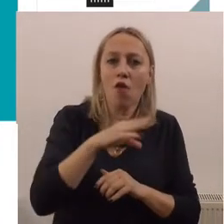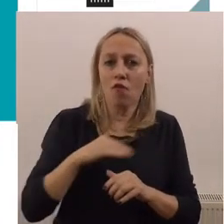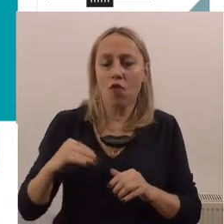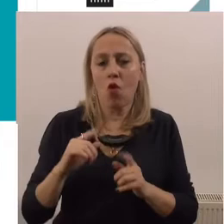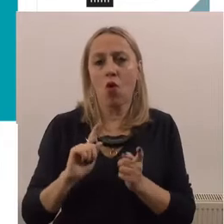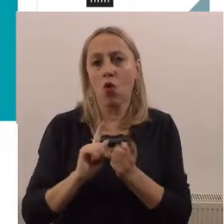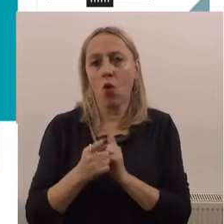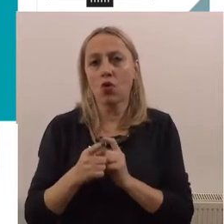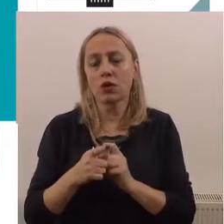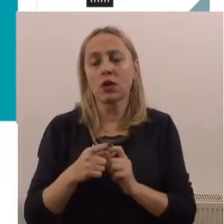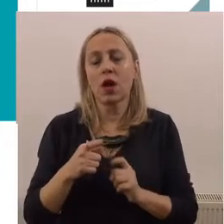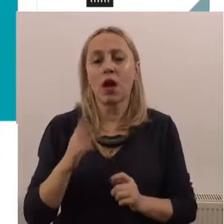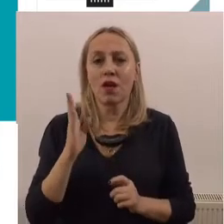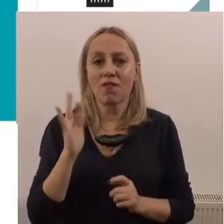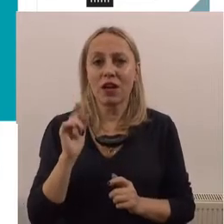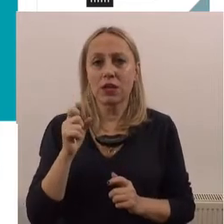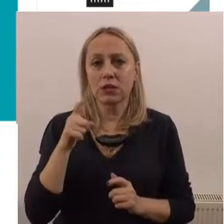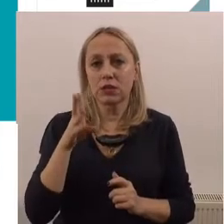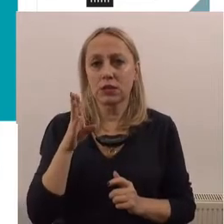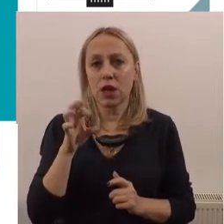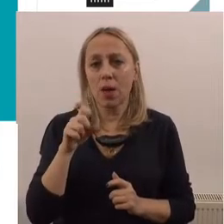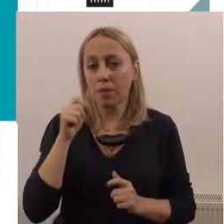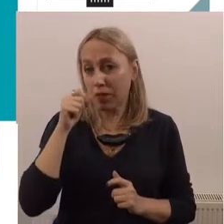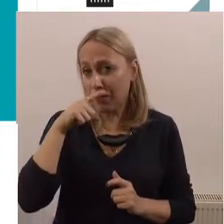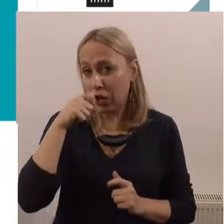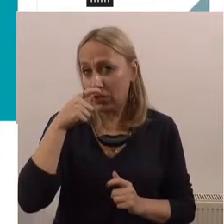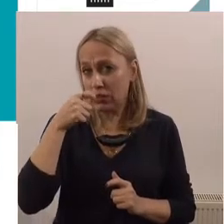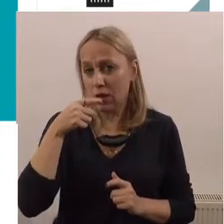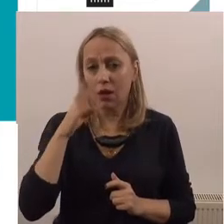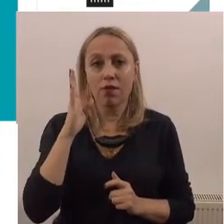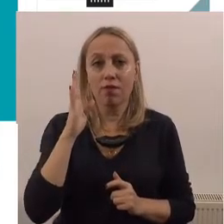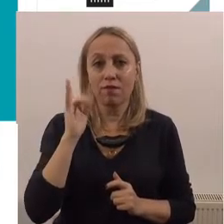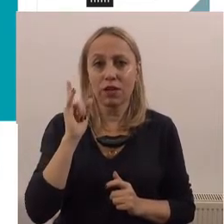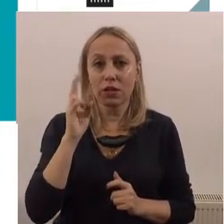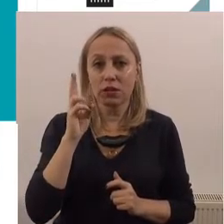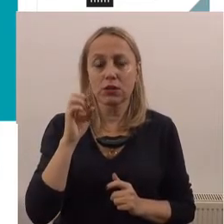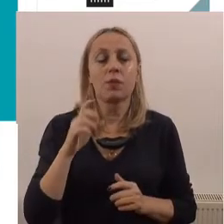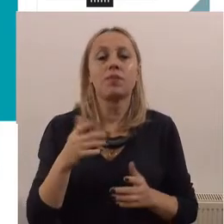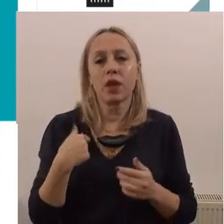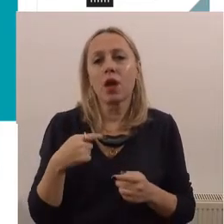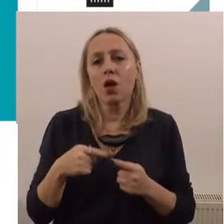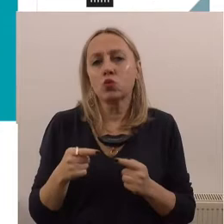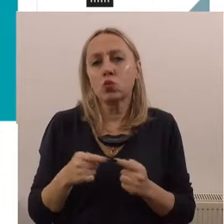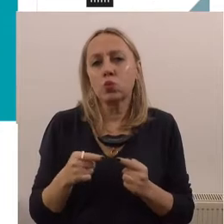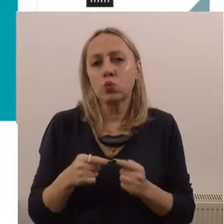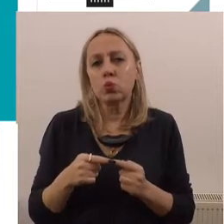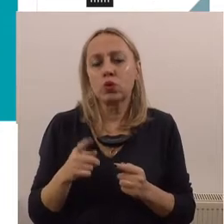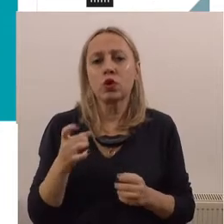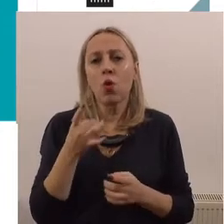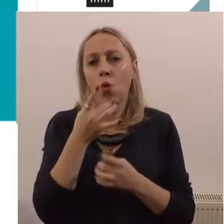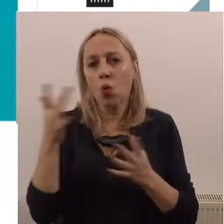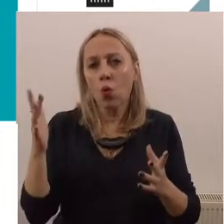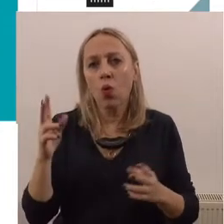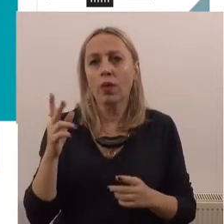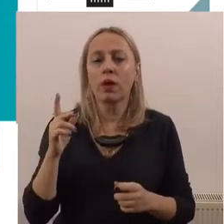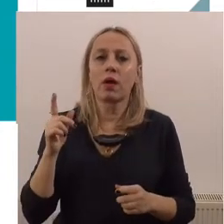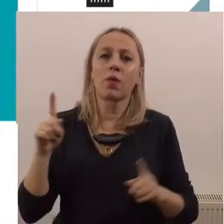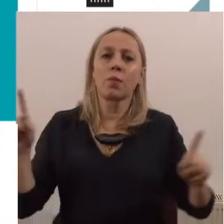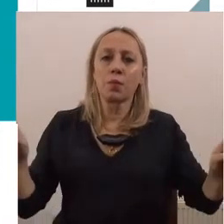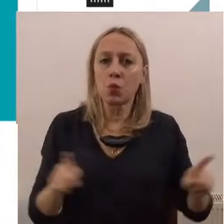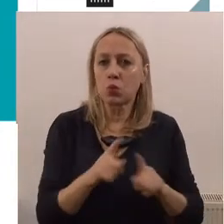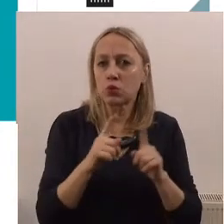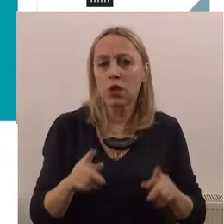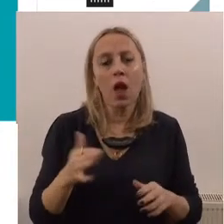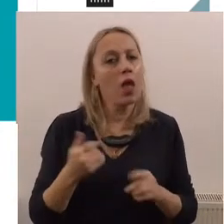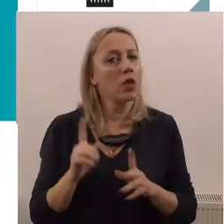transformation of the whole town of VUXA, not only museums and cultural institutions. So cultural institutions